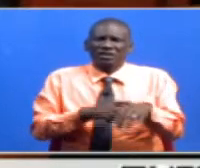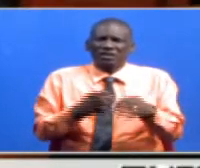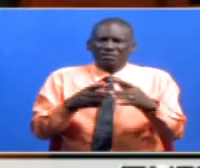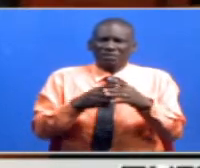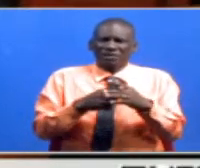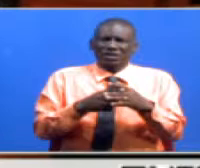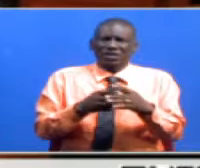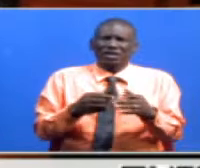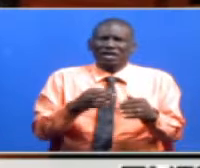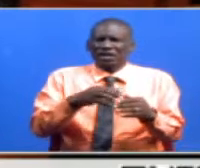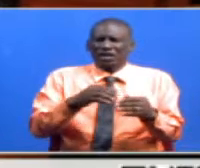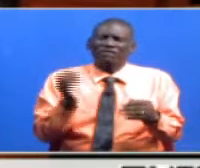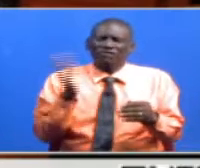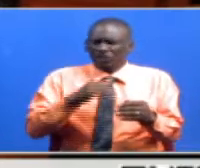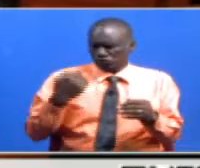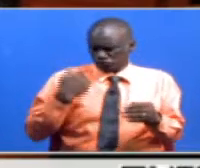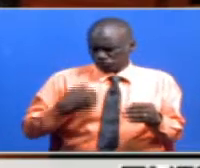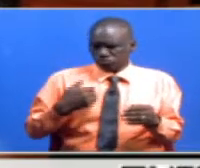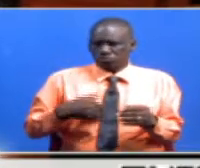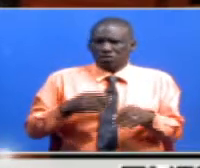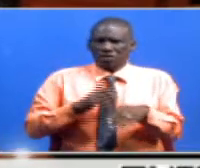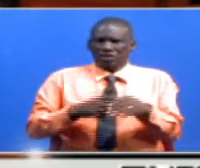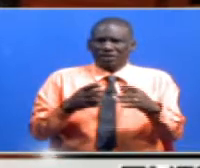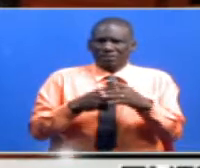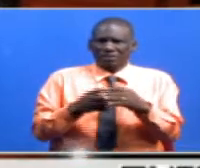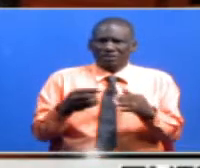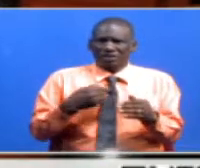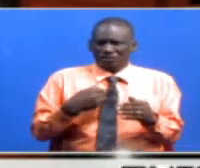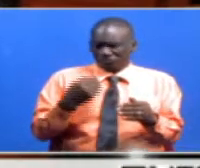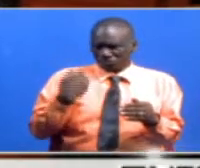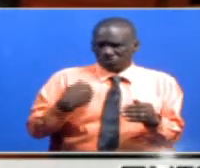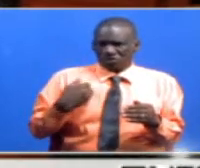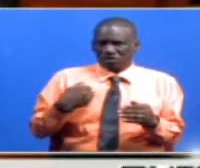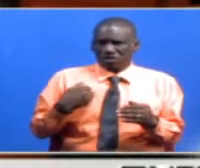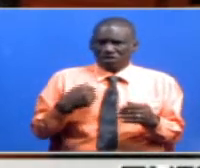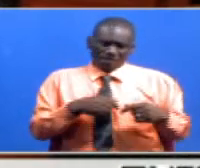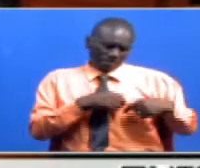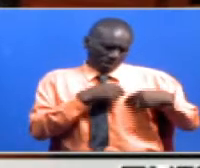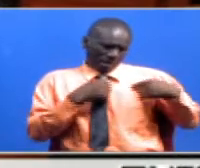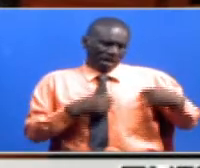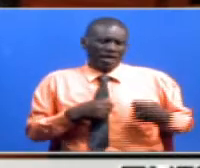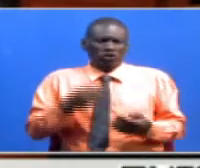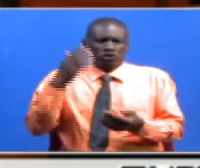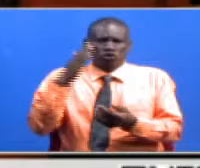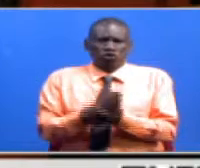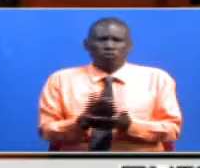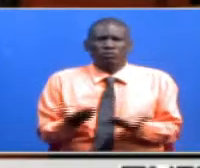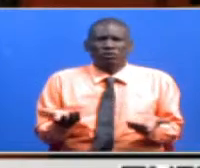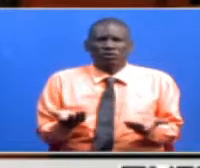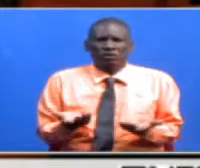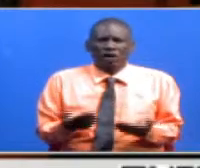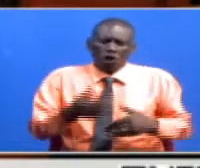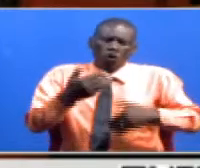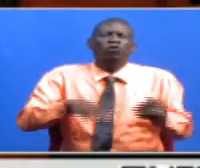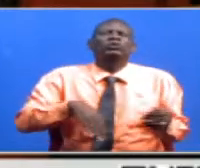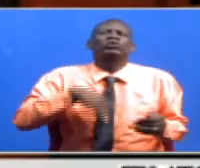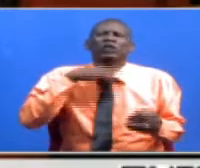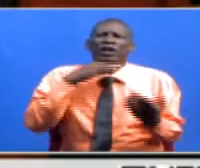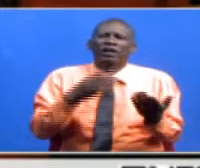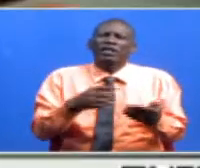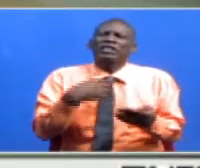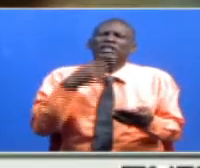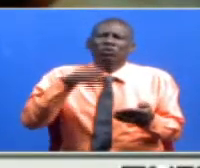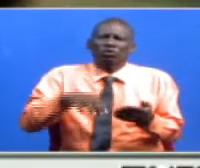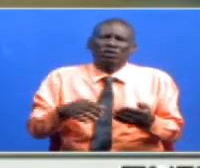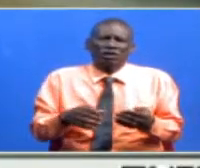the operation room, as soon as I started having surgery, my heart stopped. And I practically, pretty much died. And that's what they say happened.